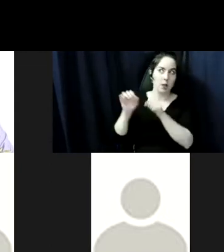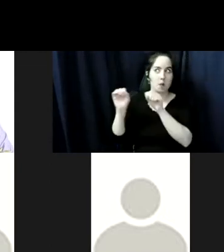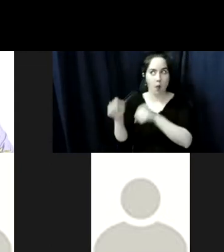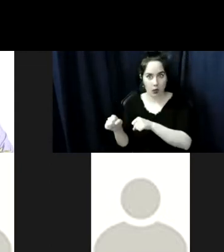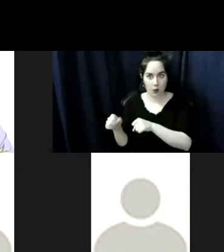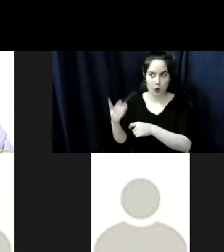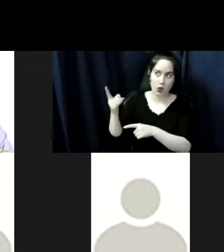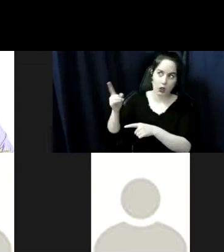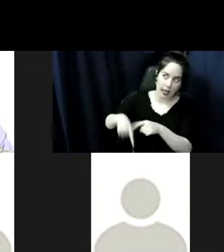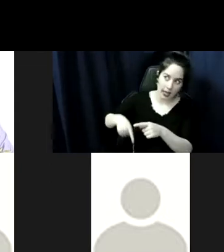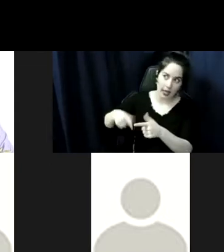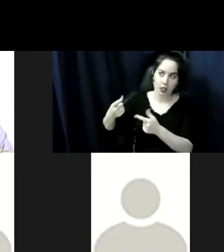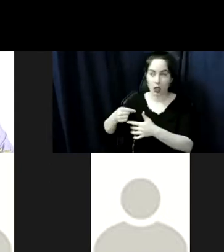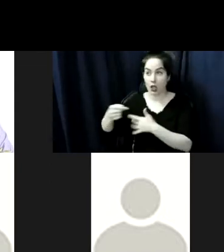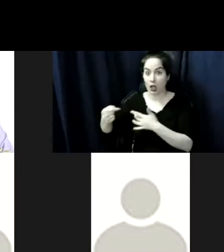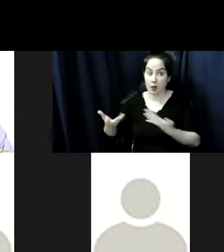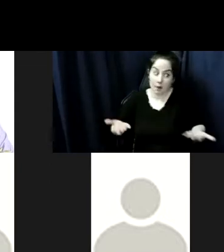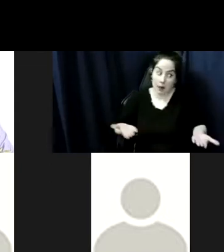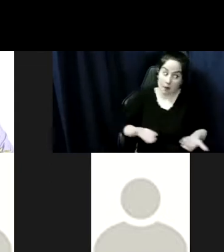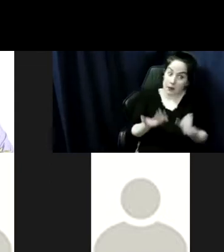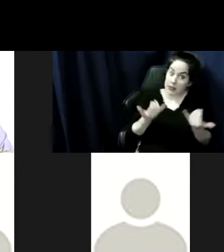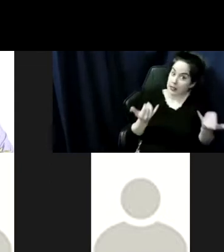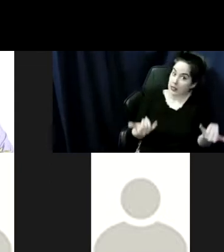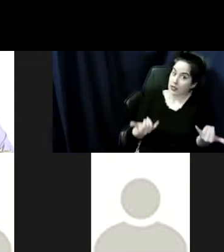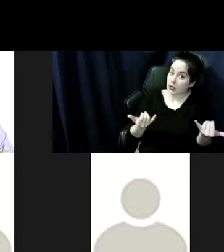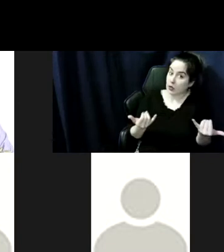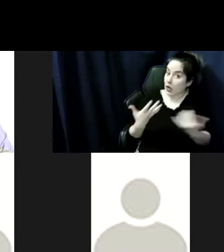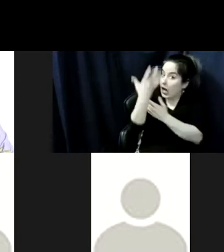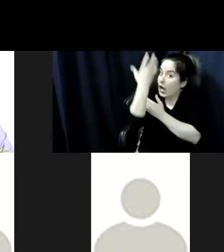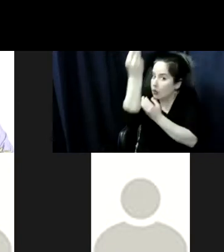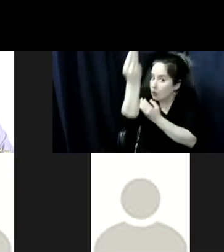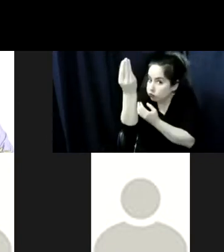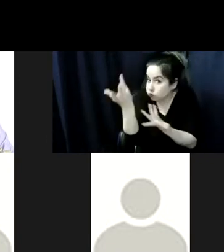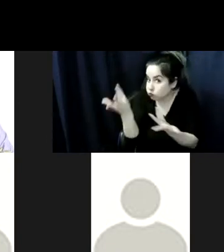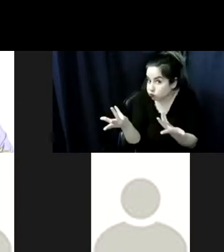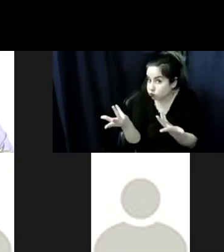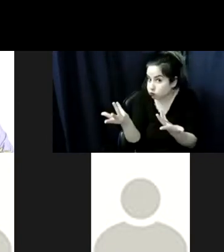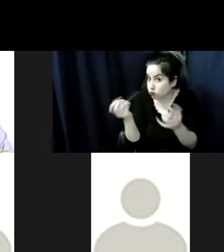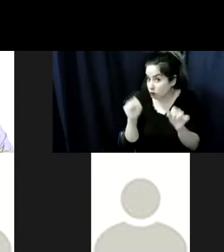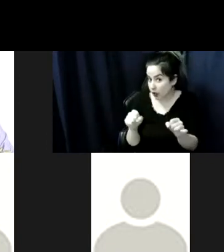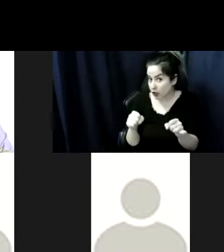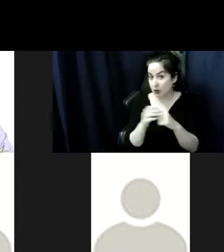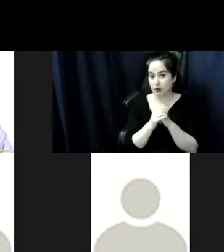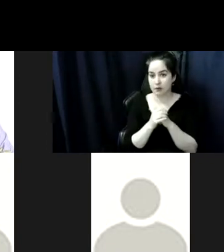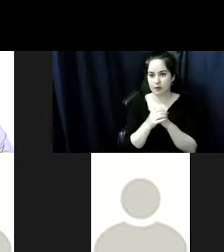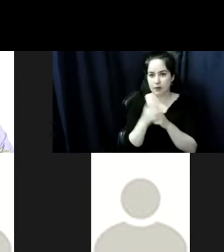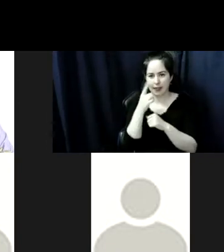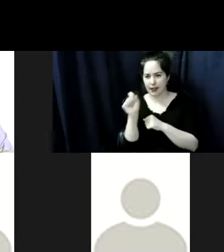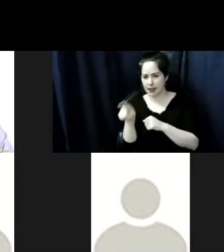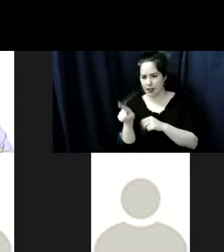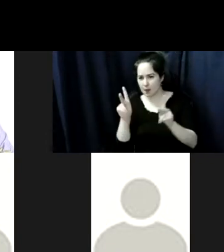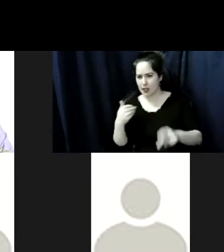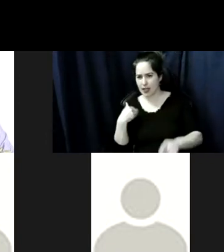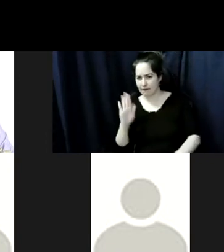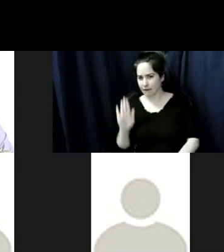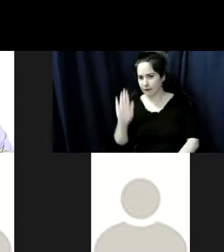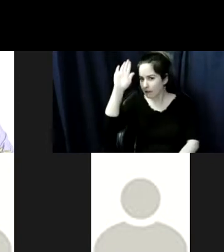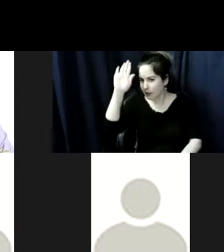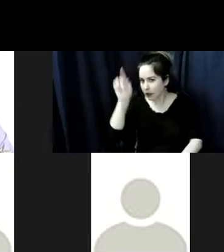artists who are really looking to move their practice outside. I think somebody has their hand up.